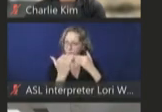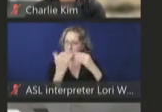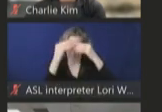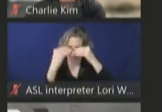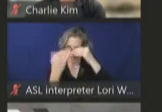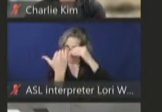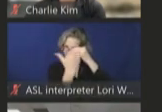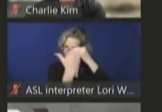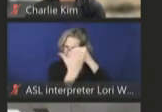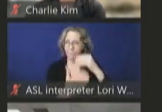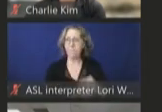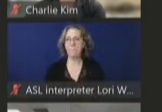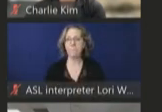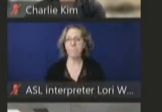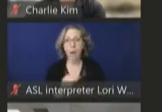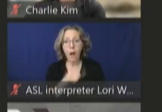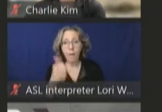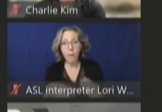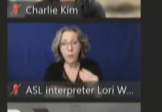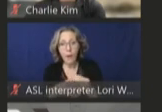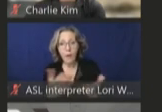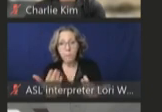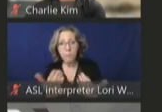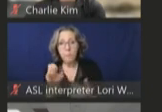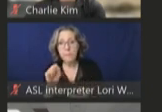Do you have anything else to add, Sarah?